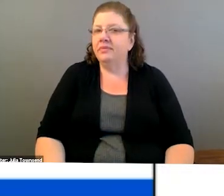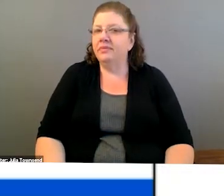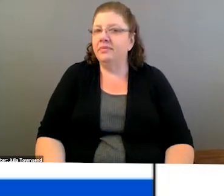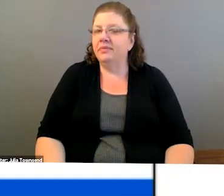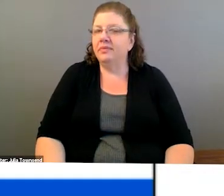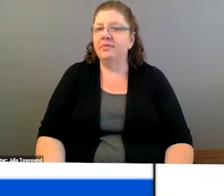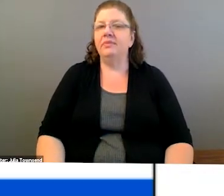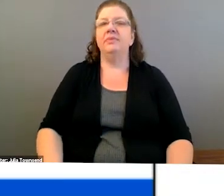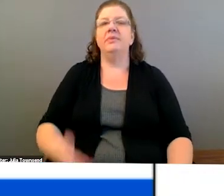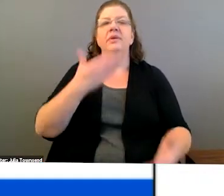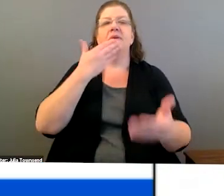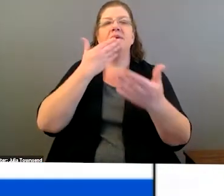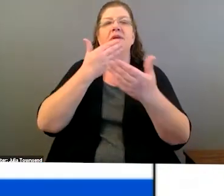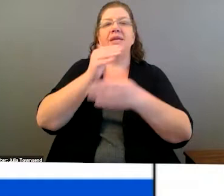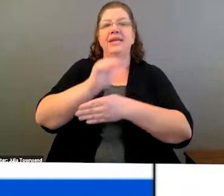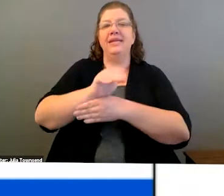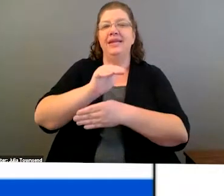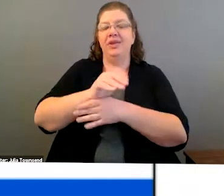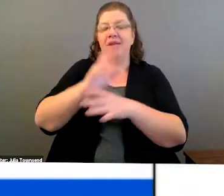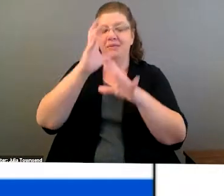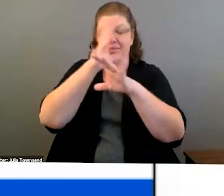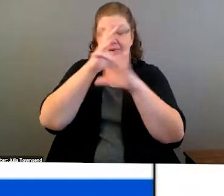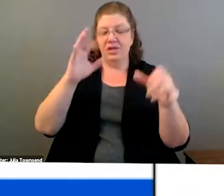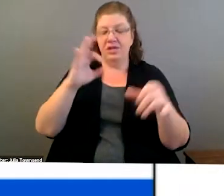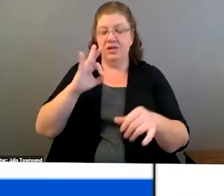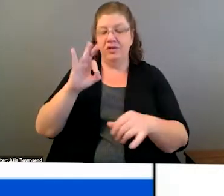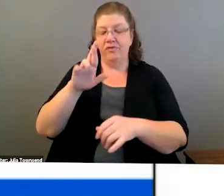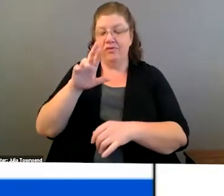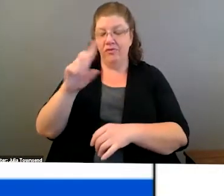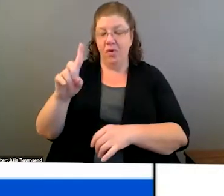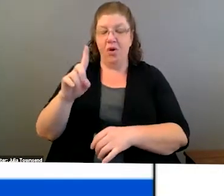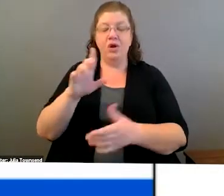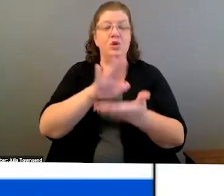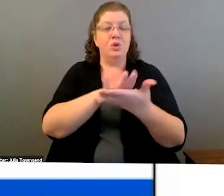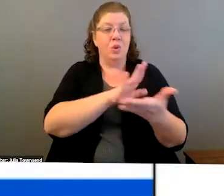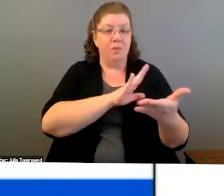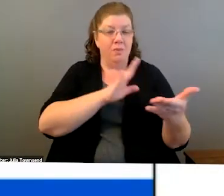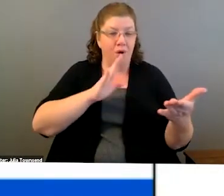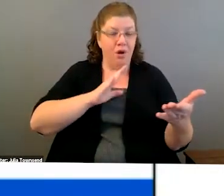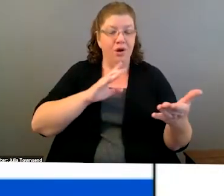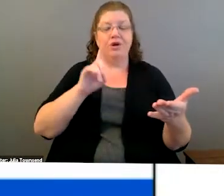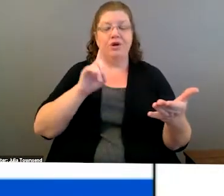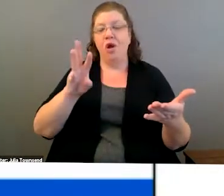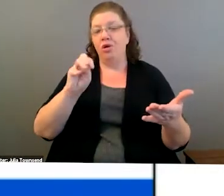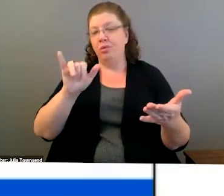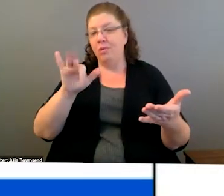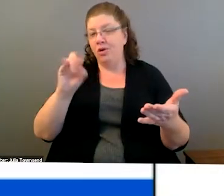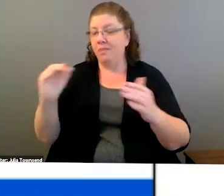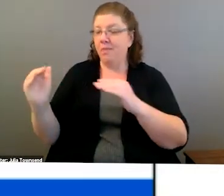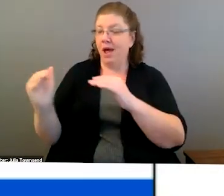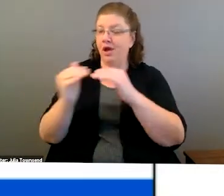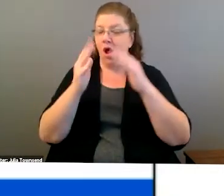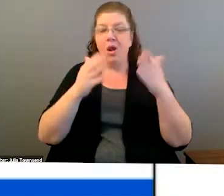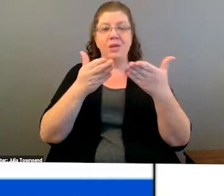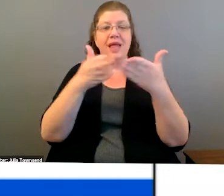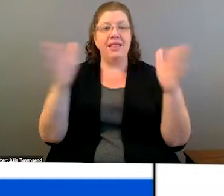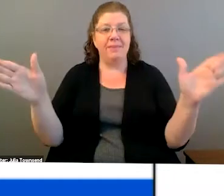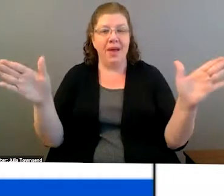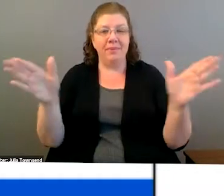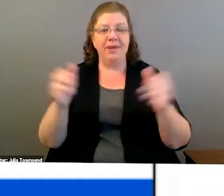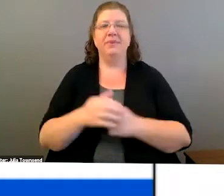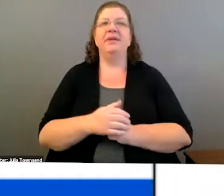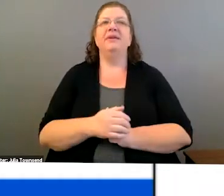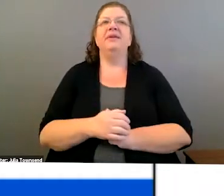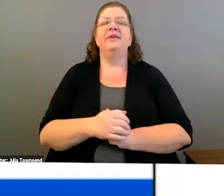Good evening, President Ford, School Board, Dr. Maldonado, my colleagues, and the public.